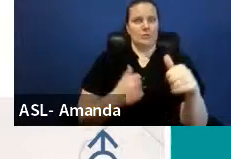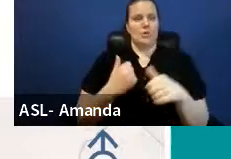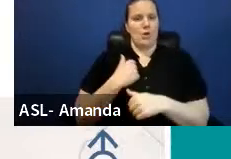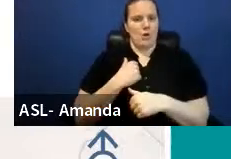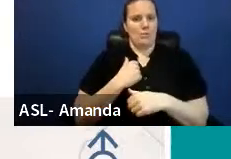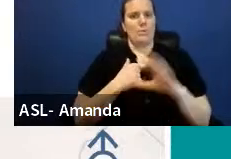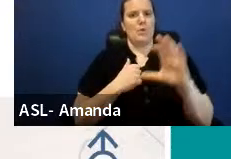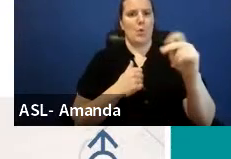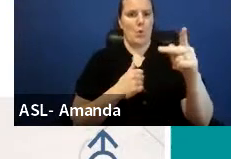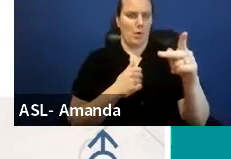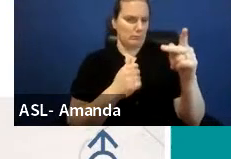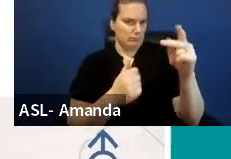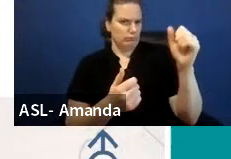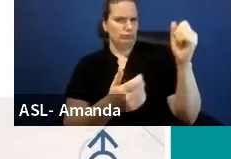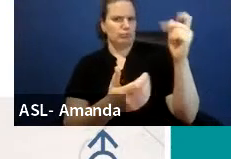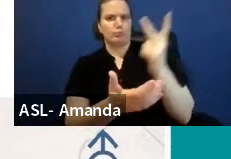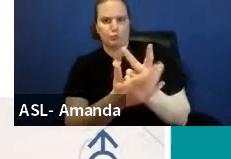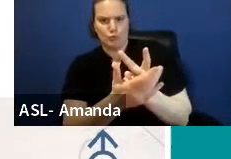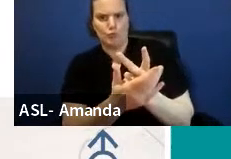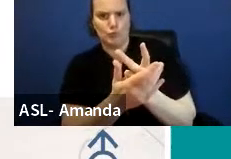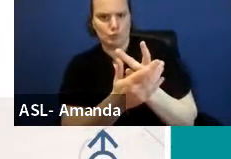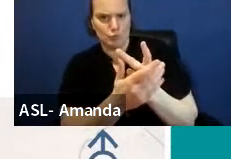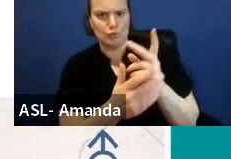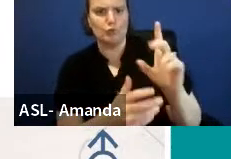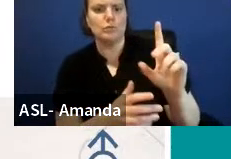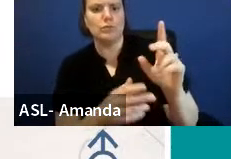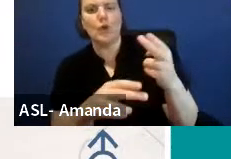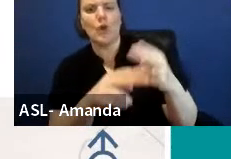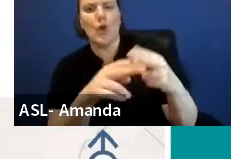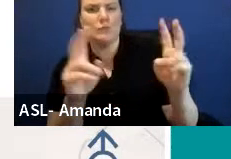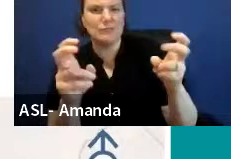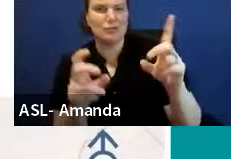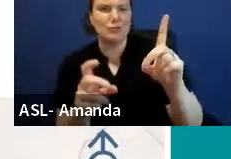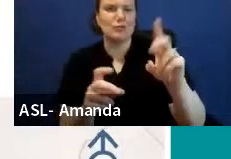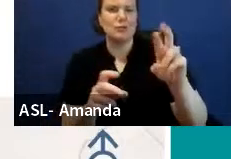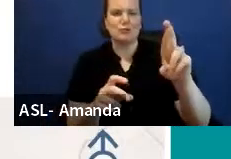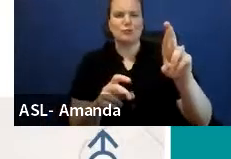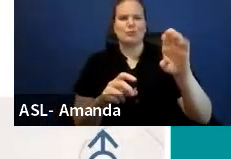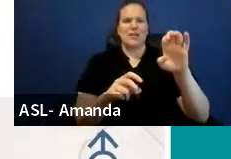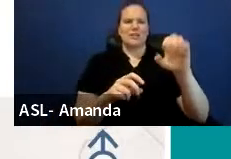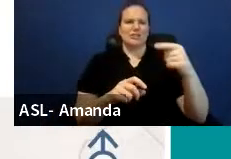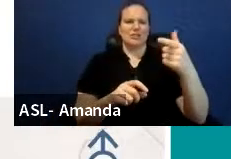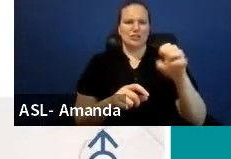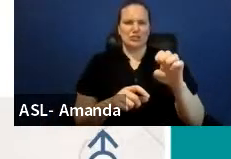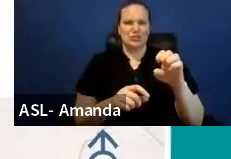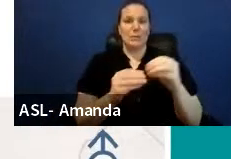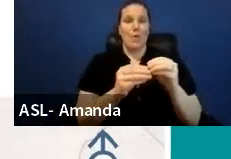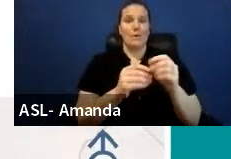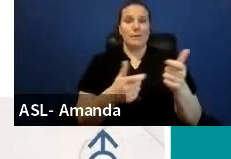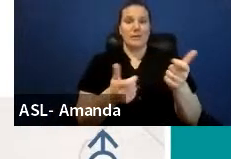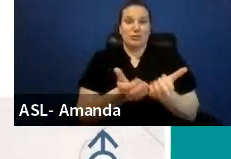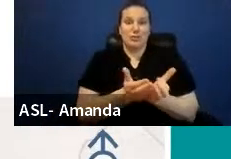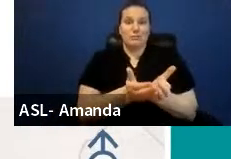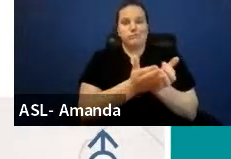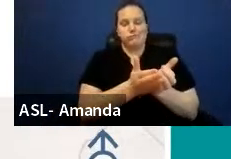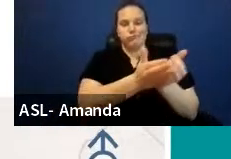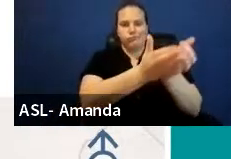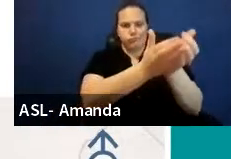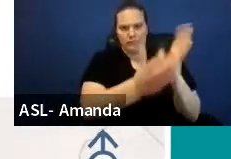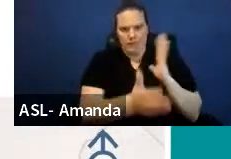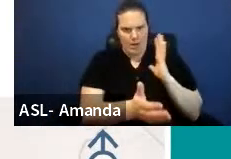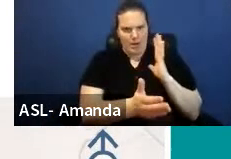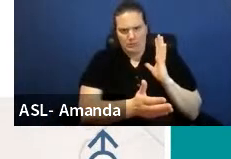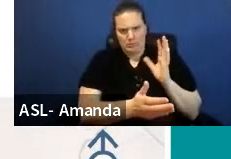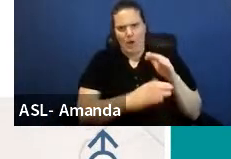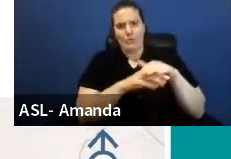has authorization to dredge to allow those larger vessels up the river.